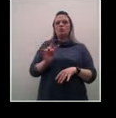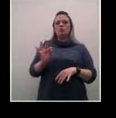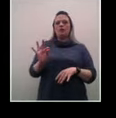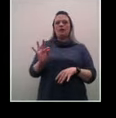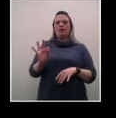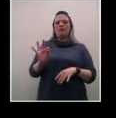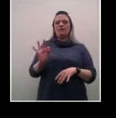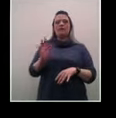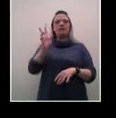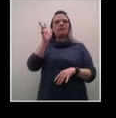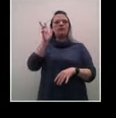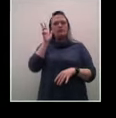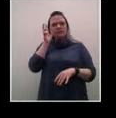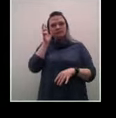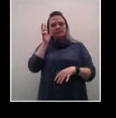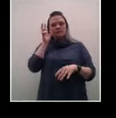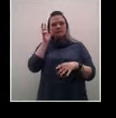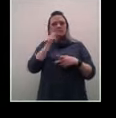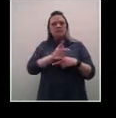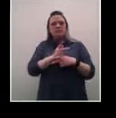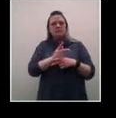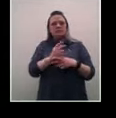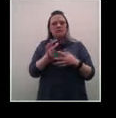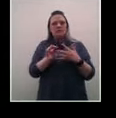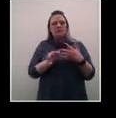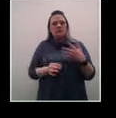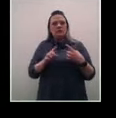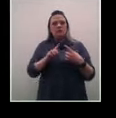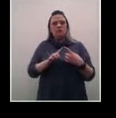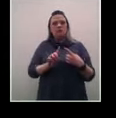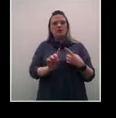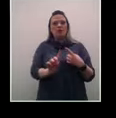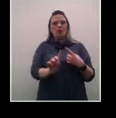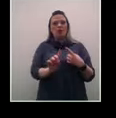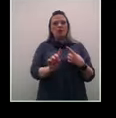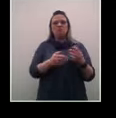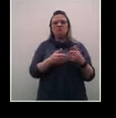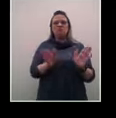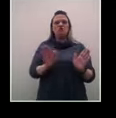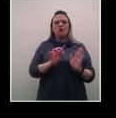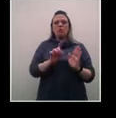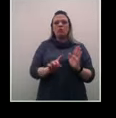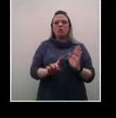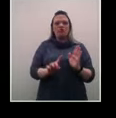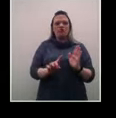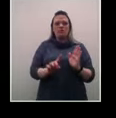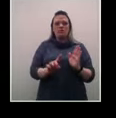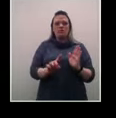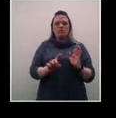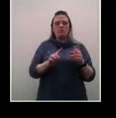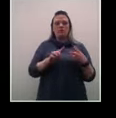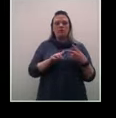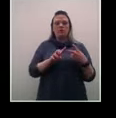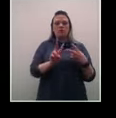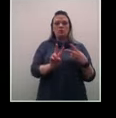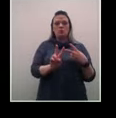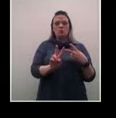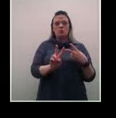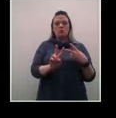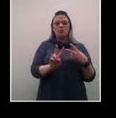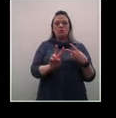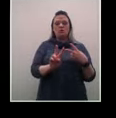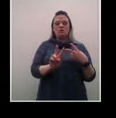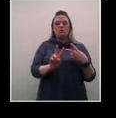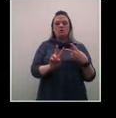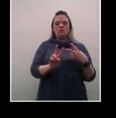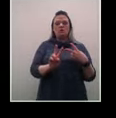858-2929 and listen carefully for the options. Option 1 is just general questions from the public. Option 2 is if